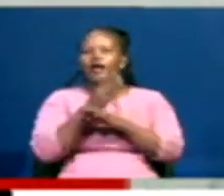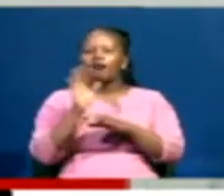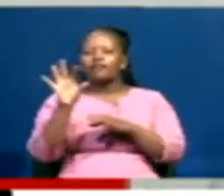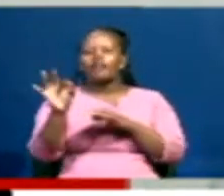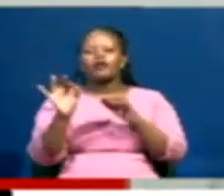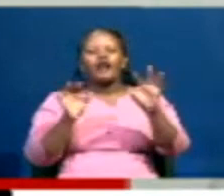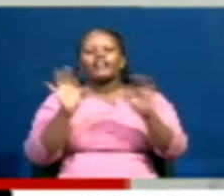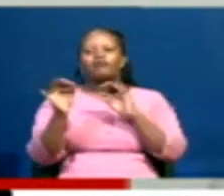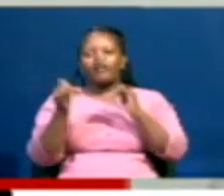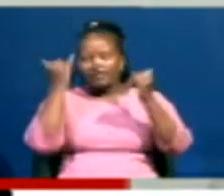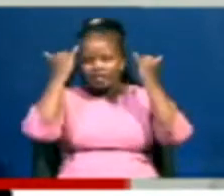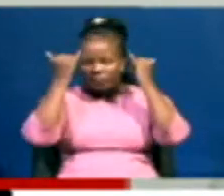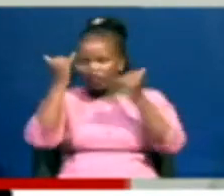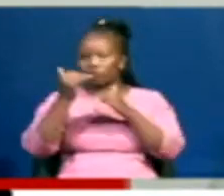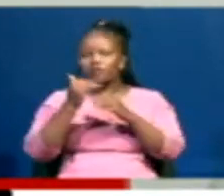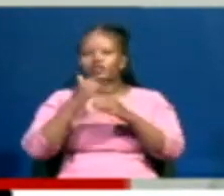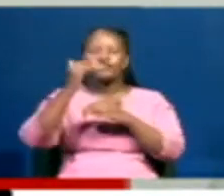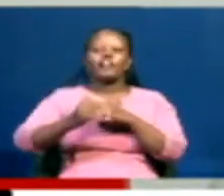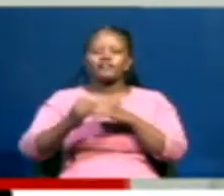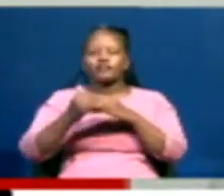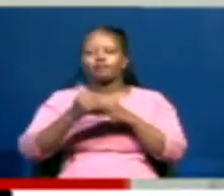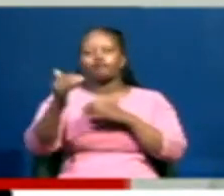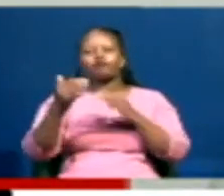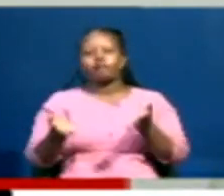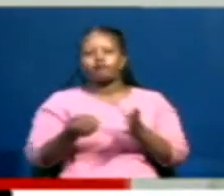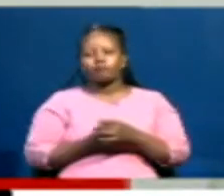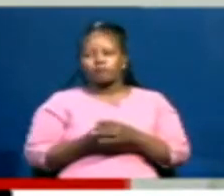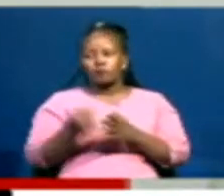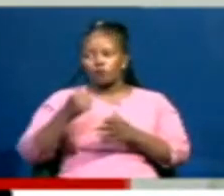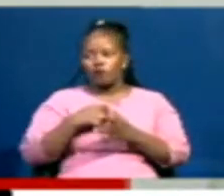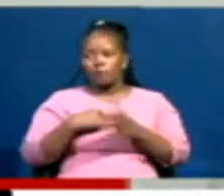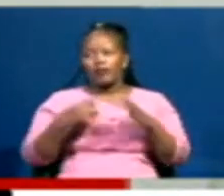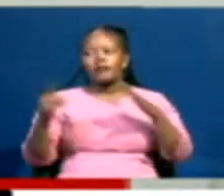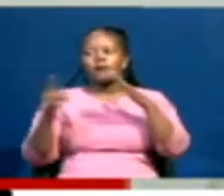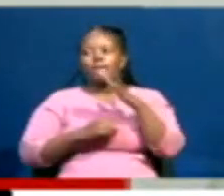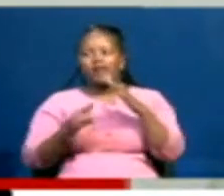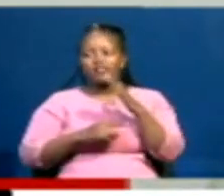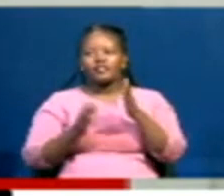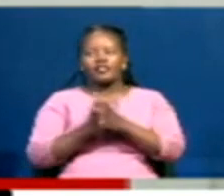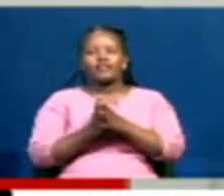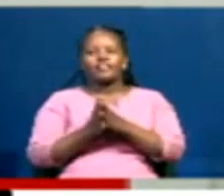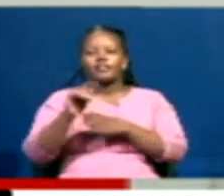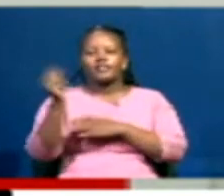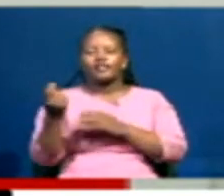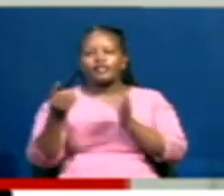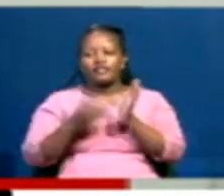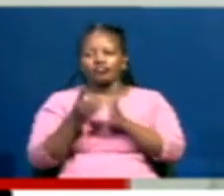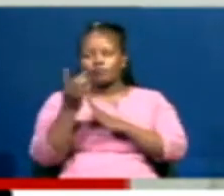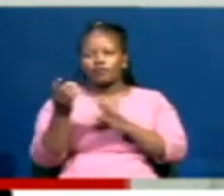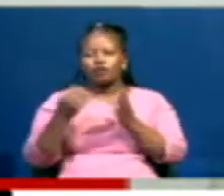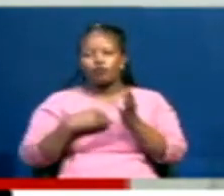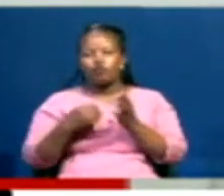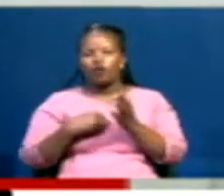innovations? And that's why one of the state corporations within my ministry, the Kenya Development Corporation, is setting up a tech fund, a